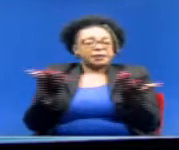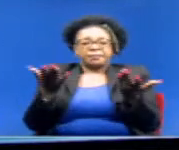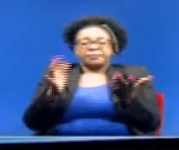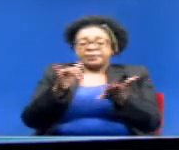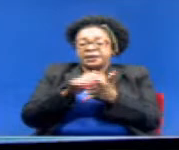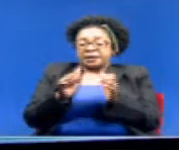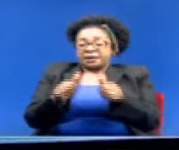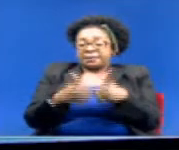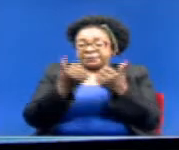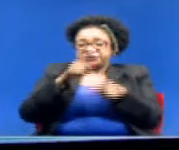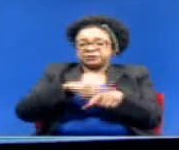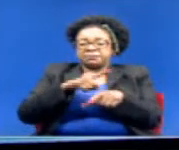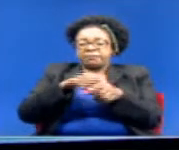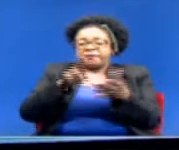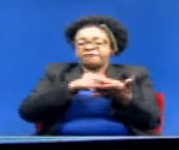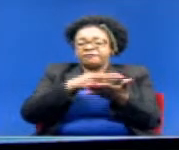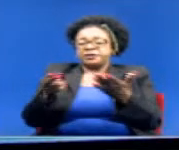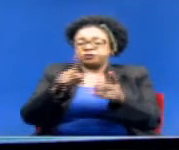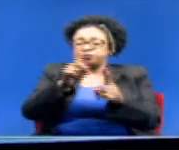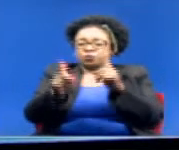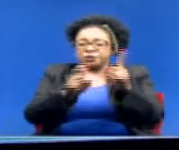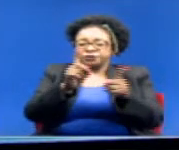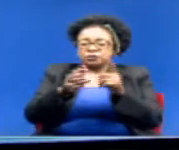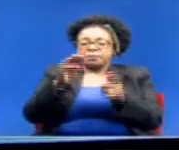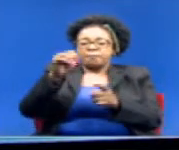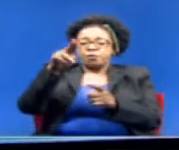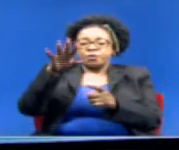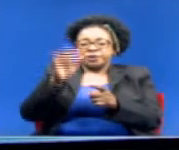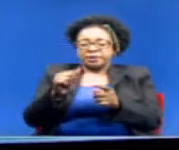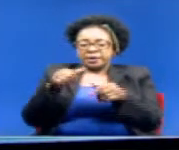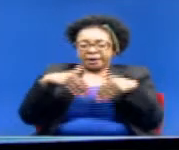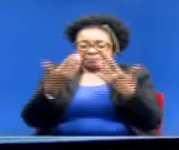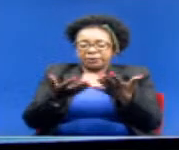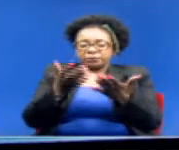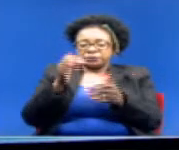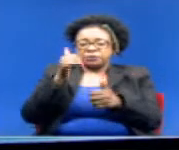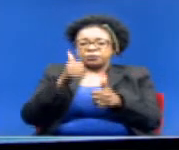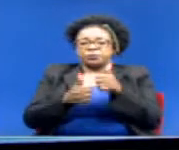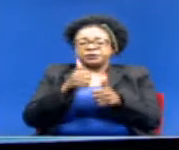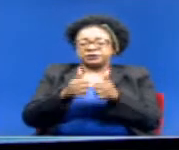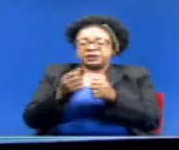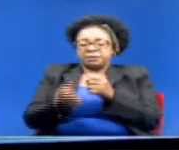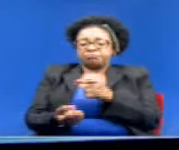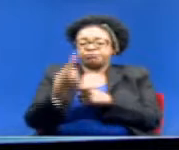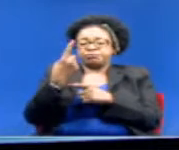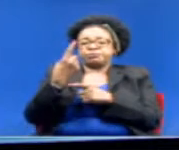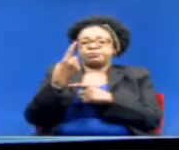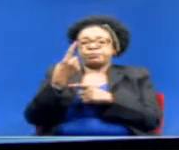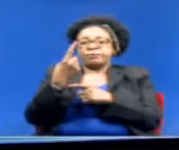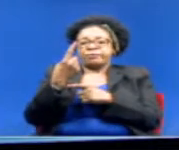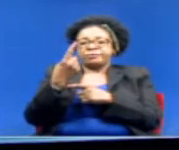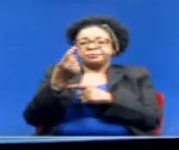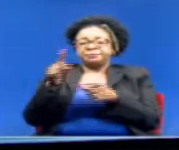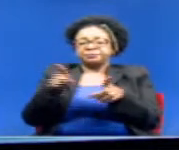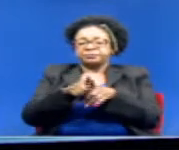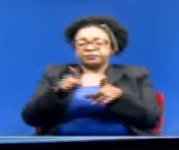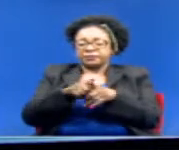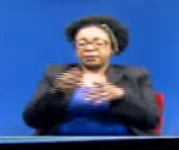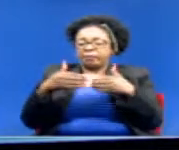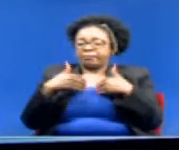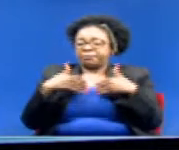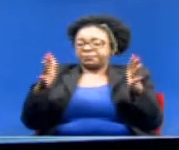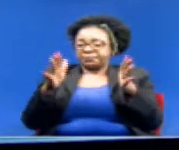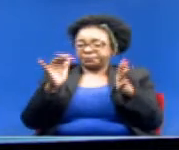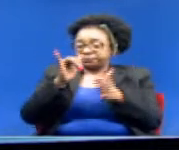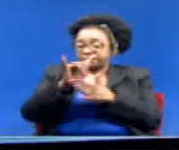the prosecution failed to question Munya about the scandal having been the whistleblower in the scam. However, Magistrate Eunice Nyutu declined to adjourn the